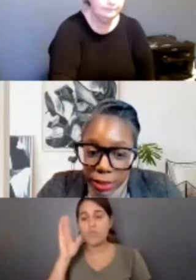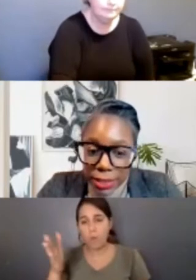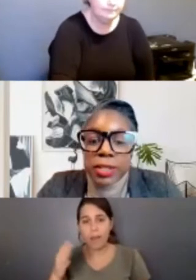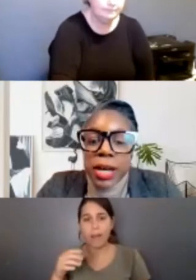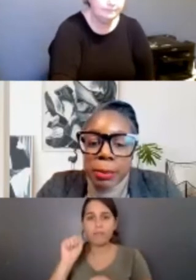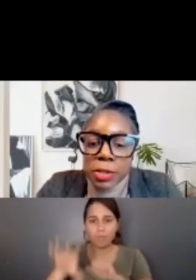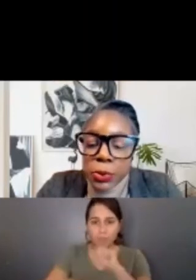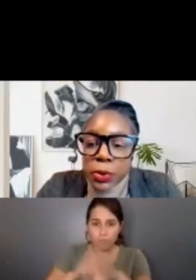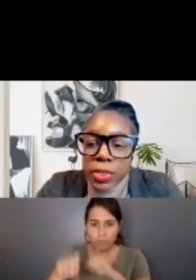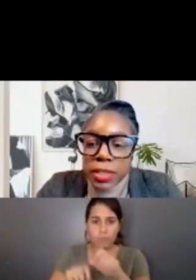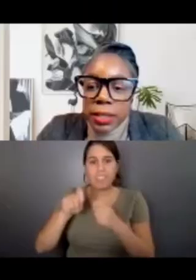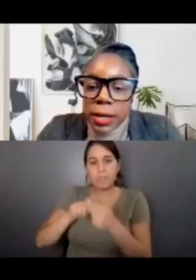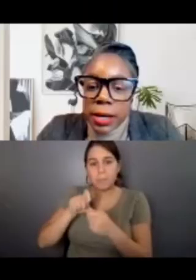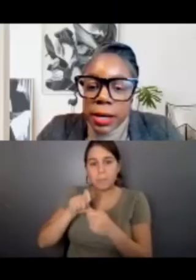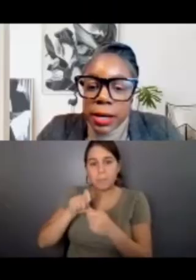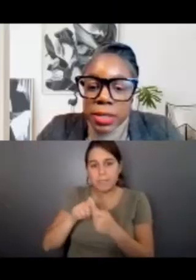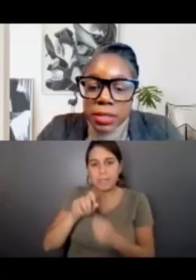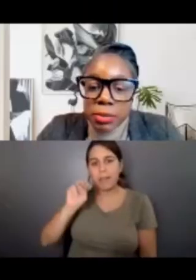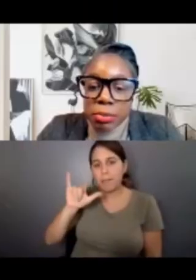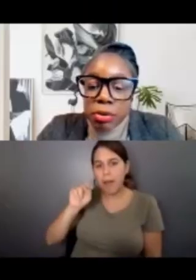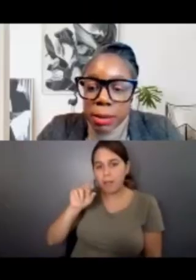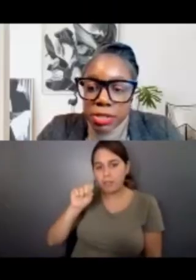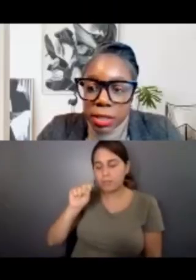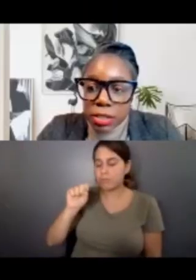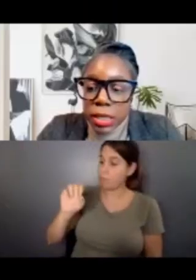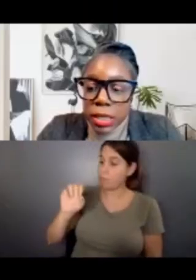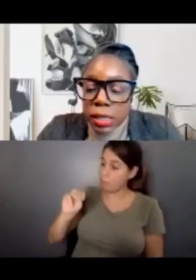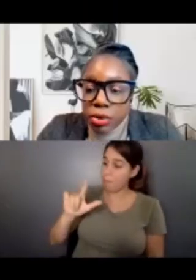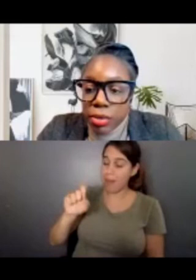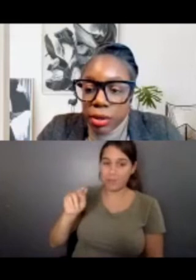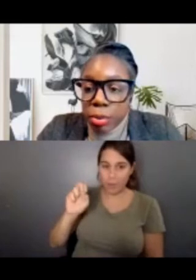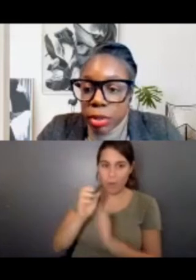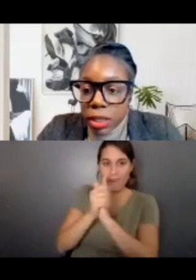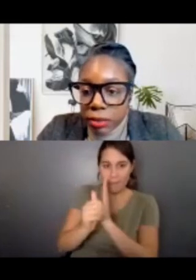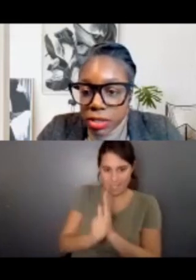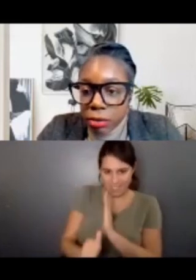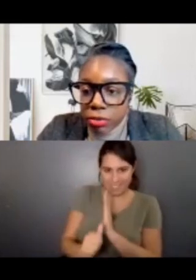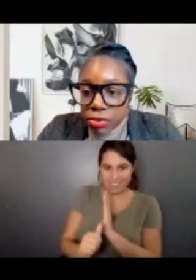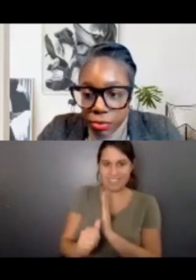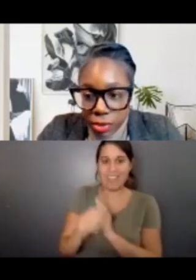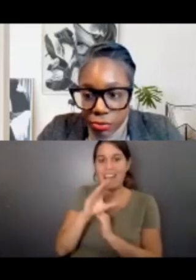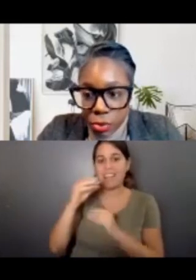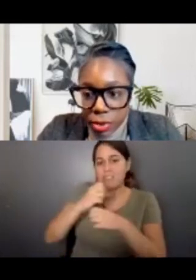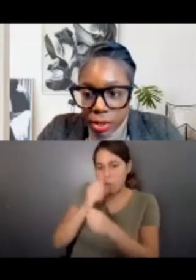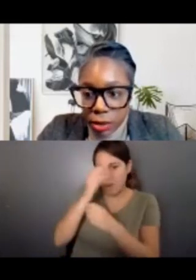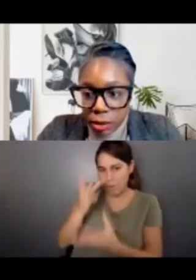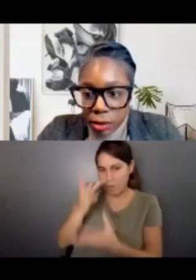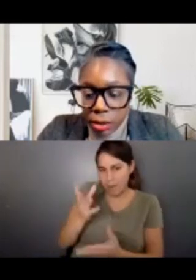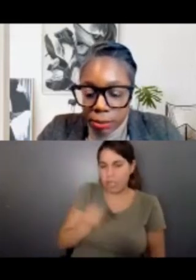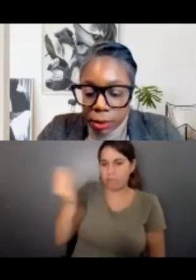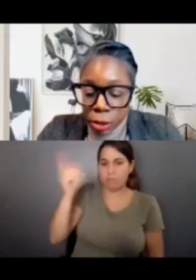only to the residency program director. So the report in and of itself is for